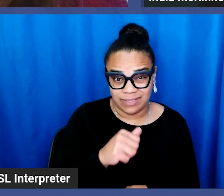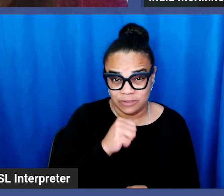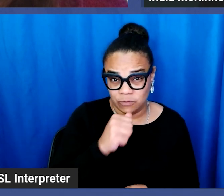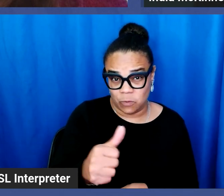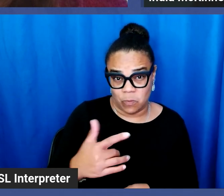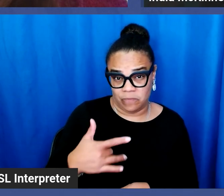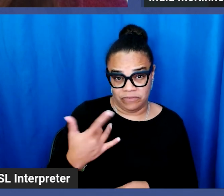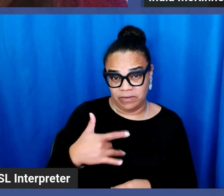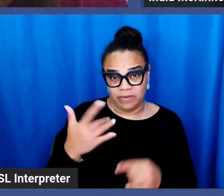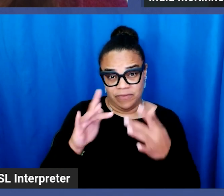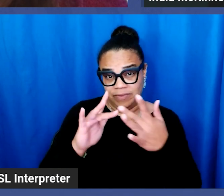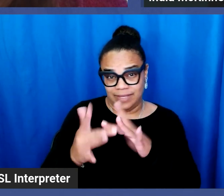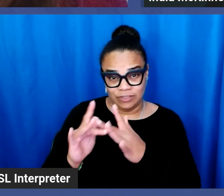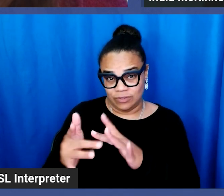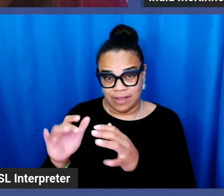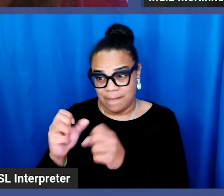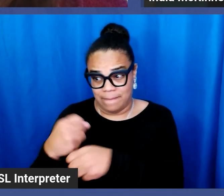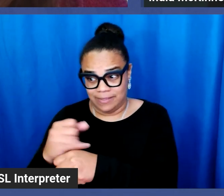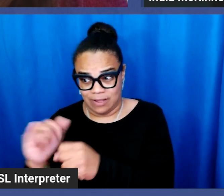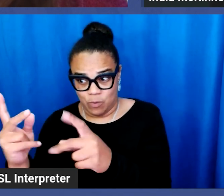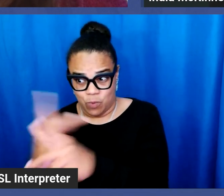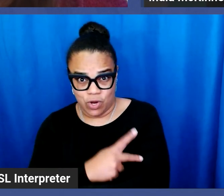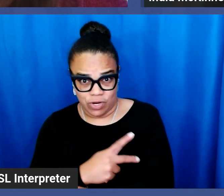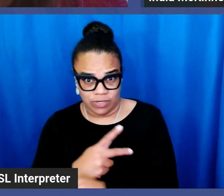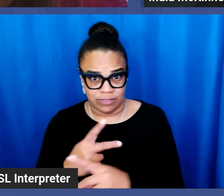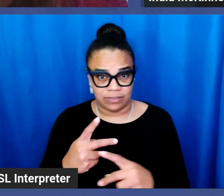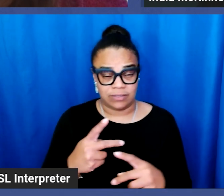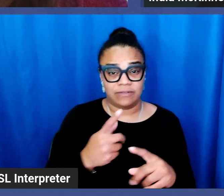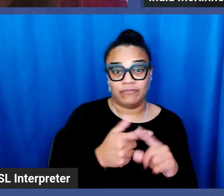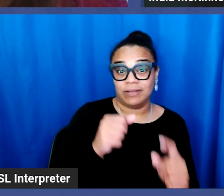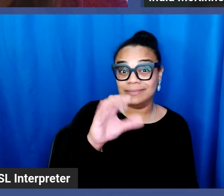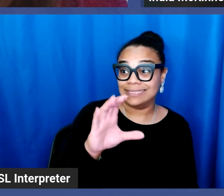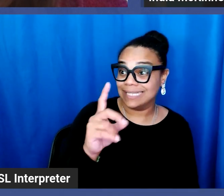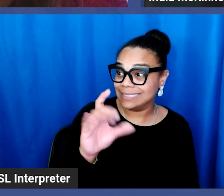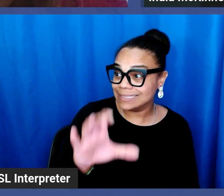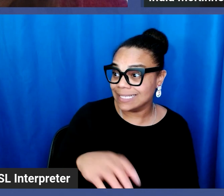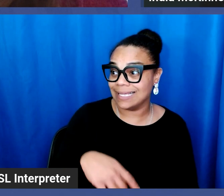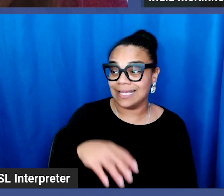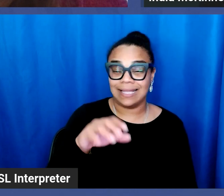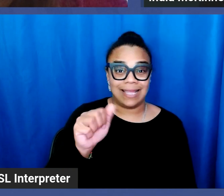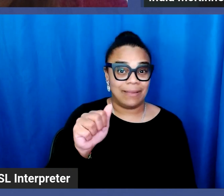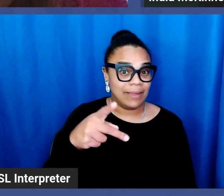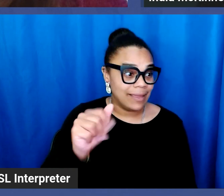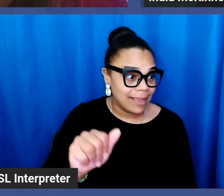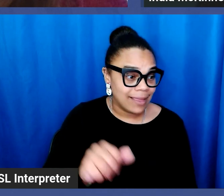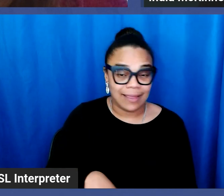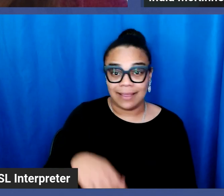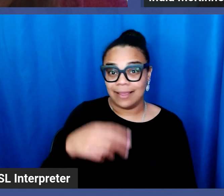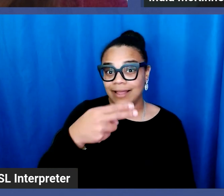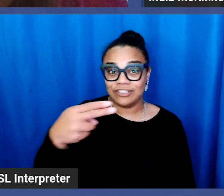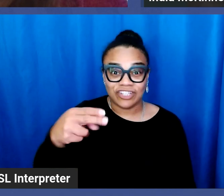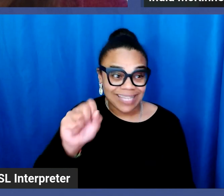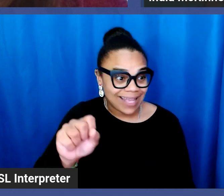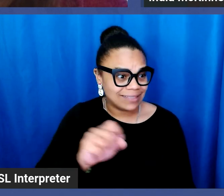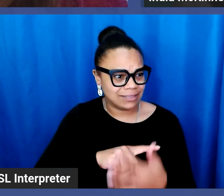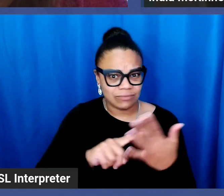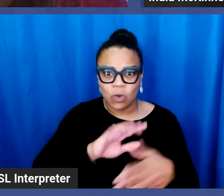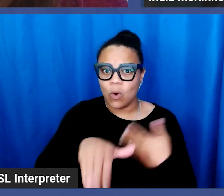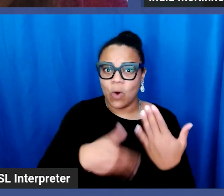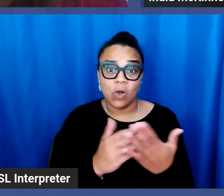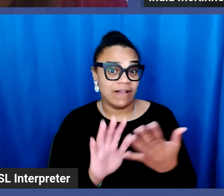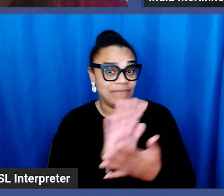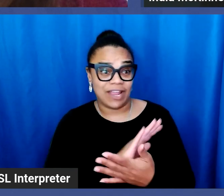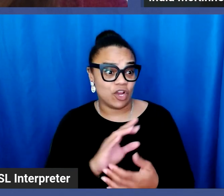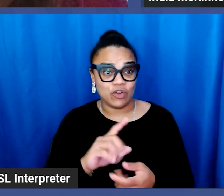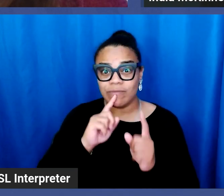those cases. In all of the reports that we've seen from the CDC, from the APA, from even HHS, they don't come to